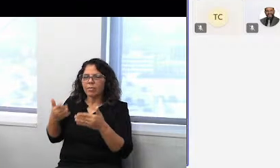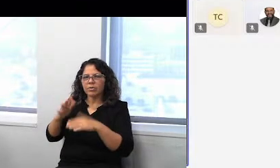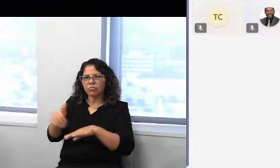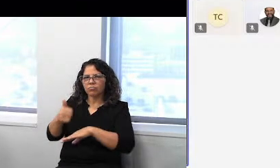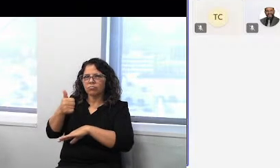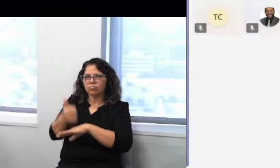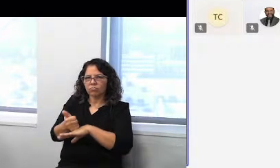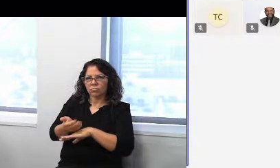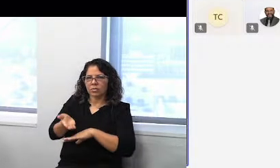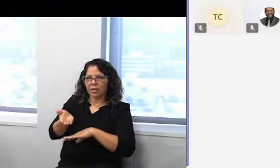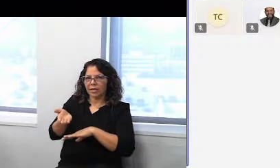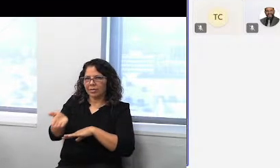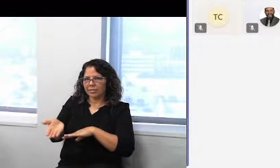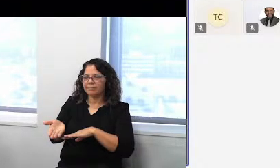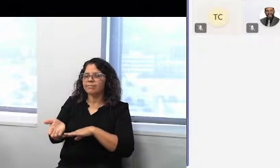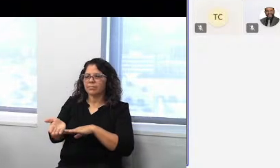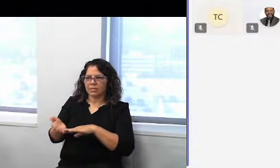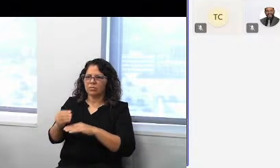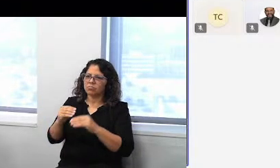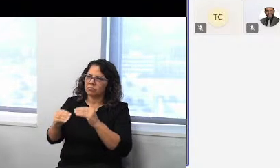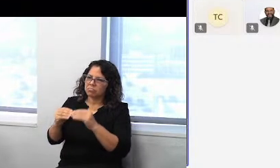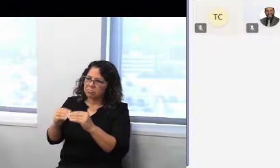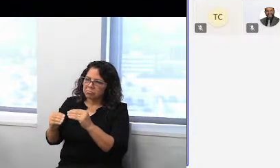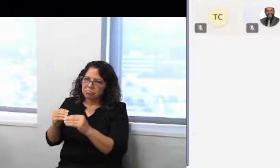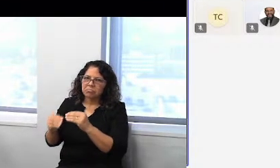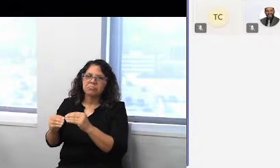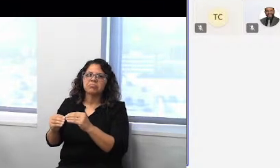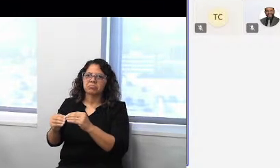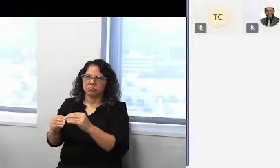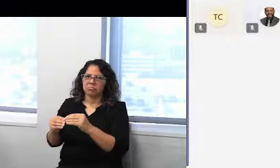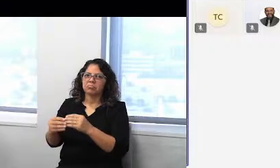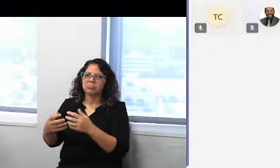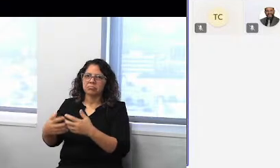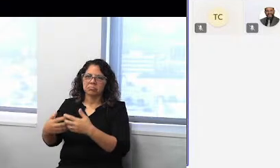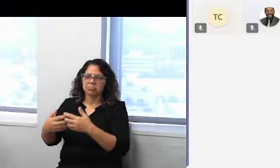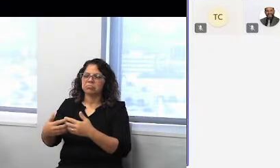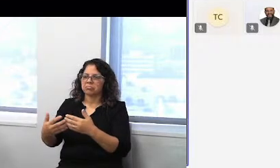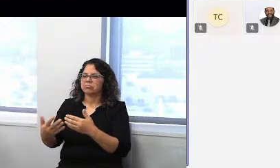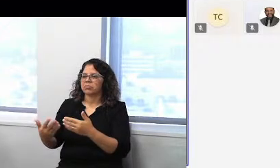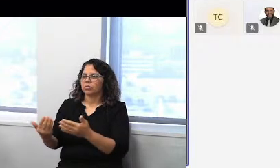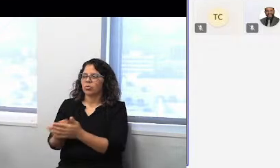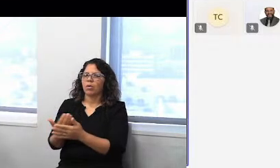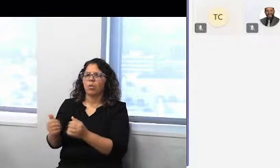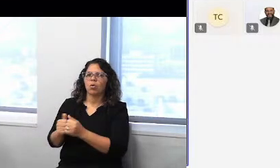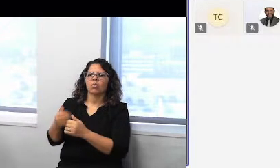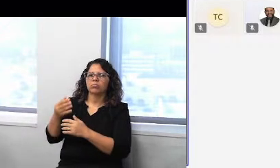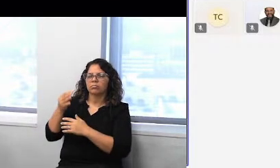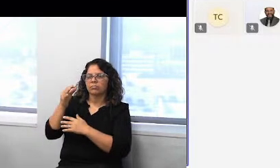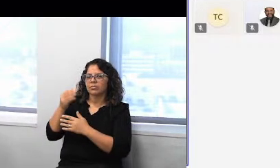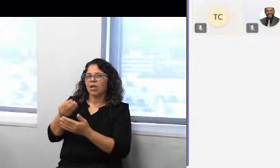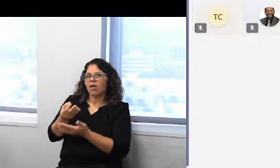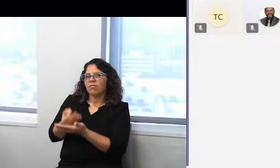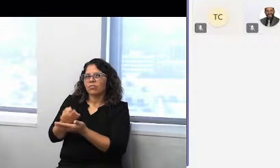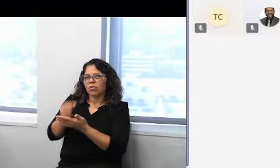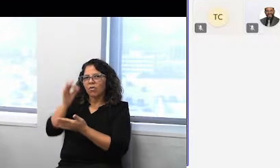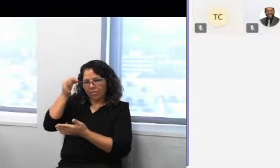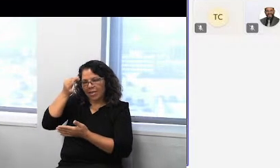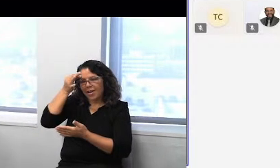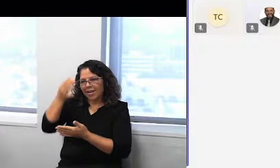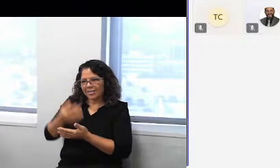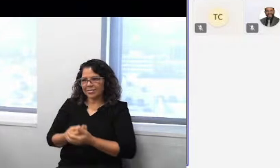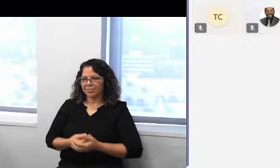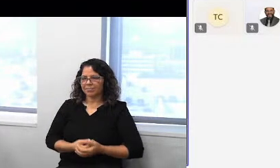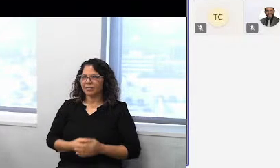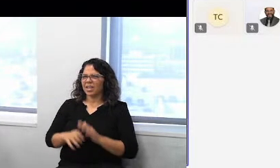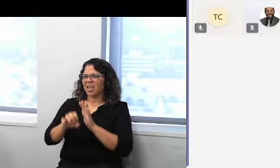funded restorations. Do you have that in mind? Yes. Okay. And suppose you were to expand the restored